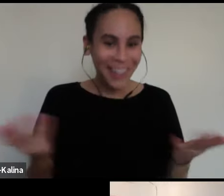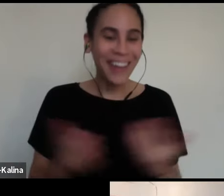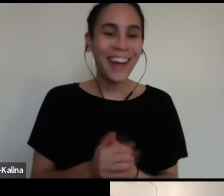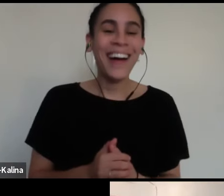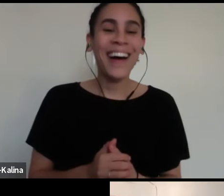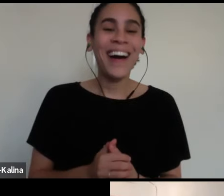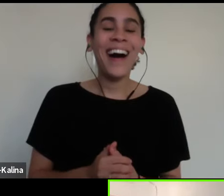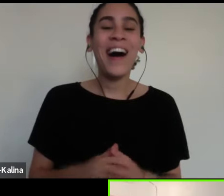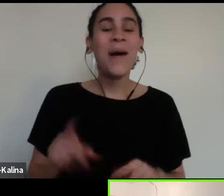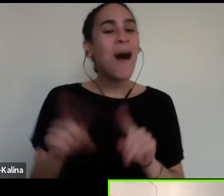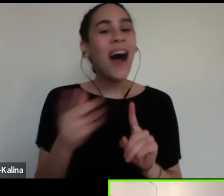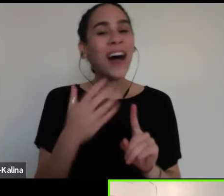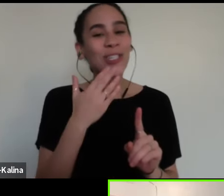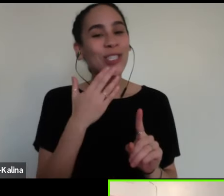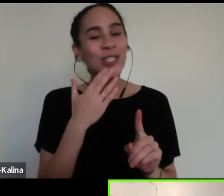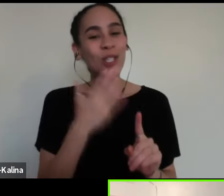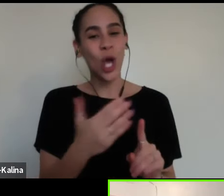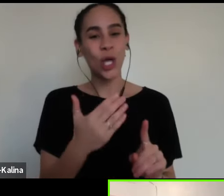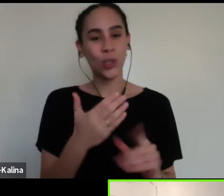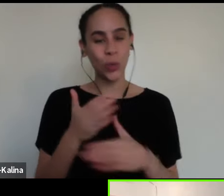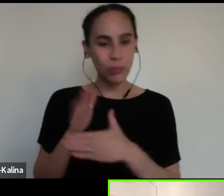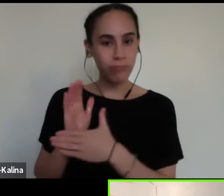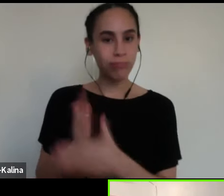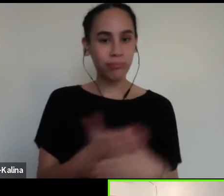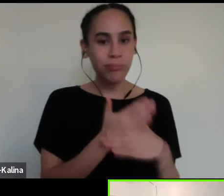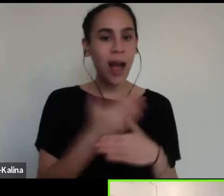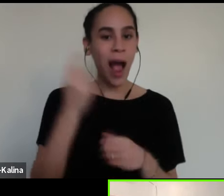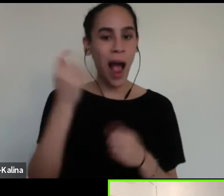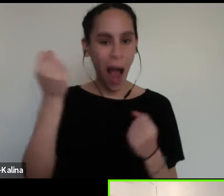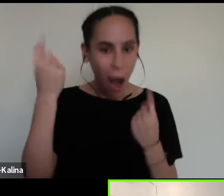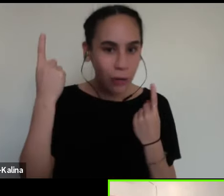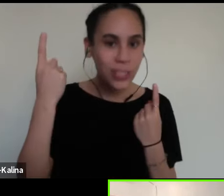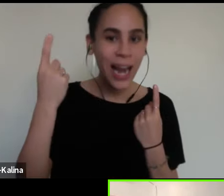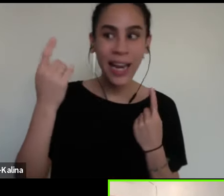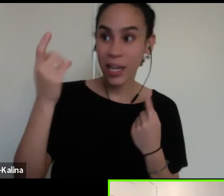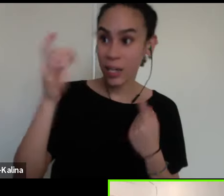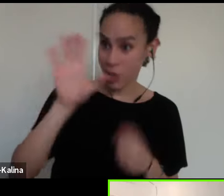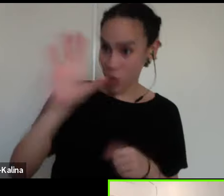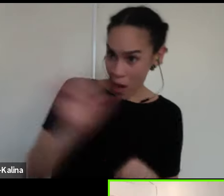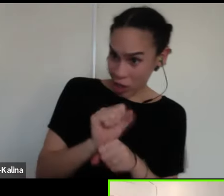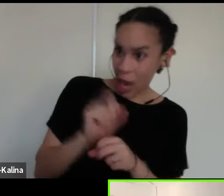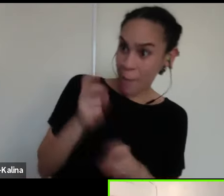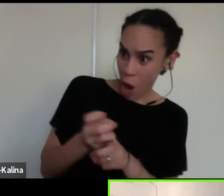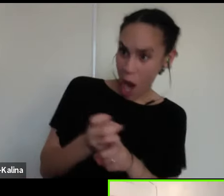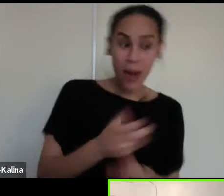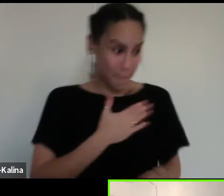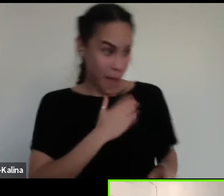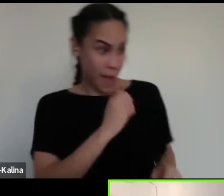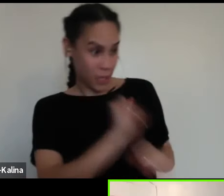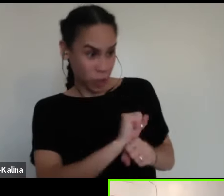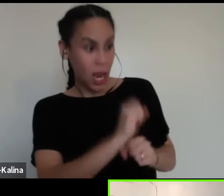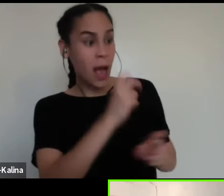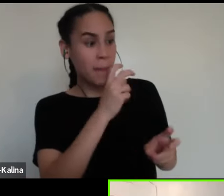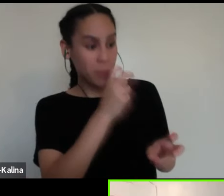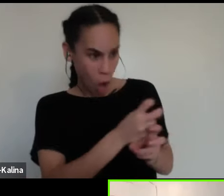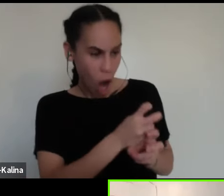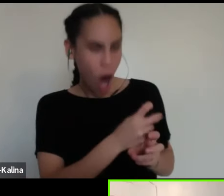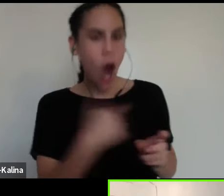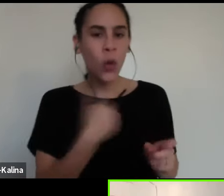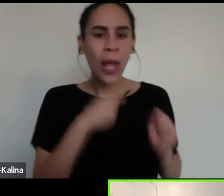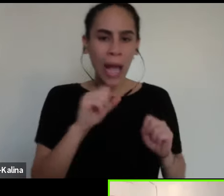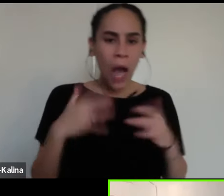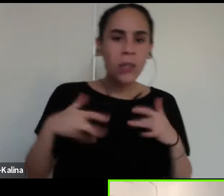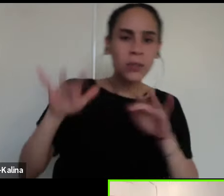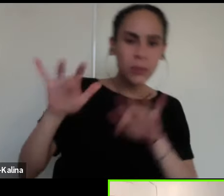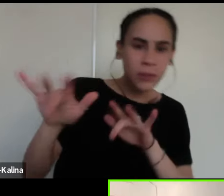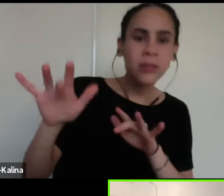But it's good to sort of have that shared understanding that job is hard, and so is this one, and so we can be empathetic when finance didn't,